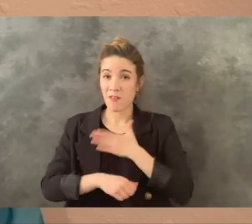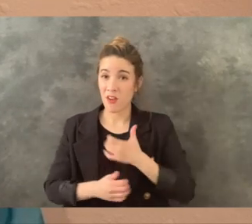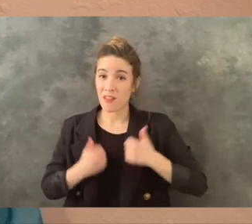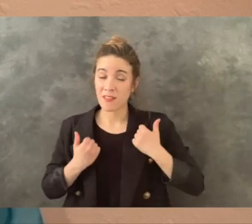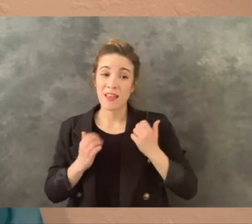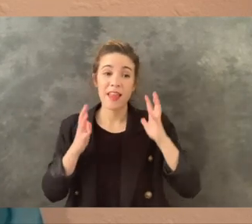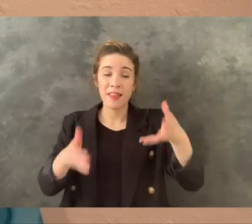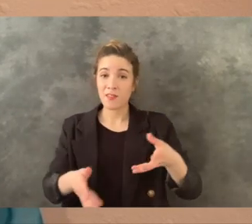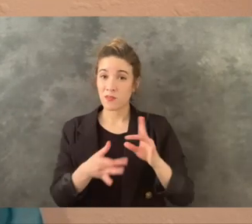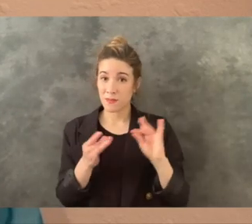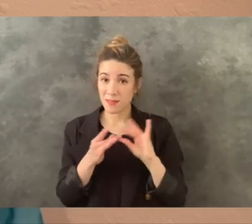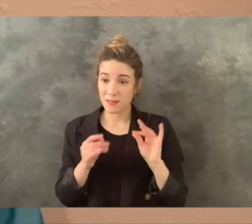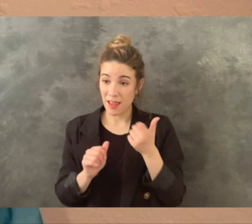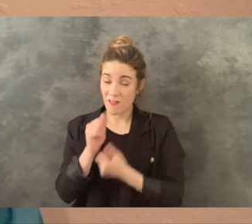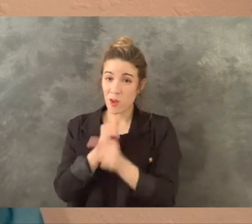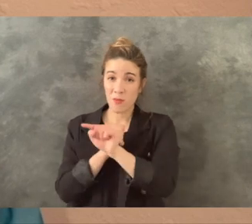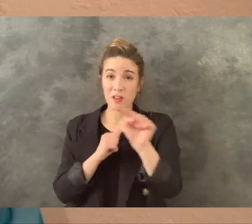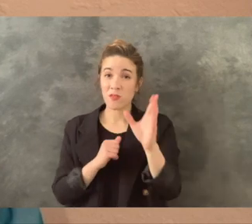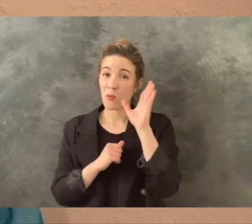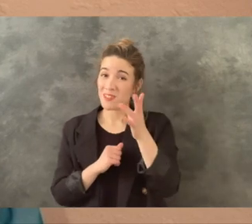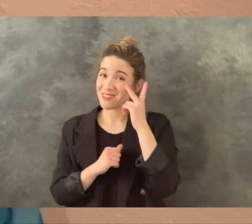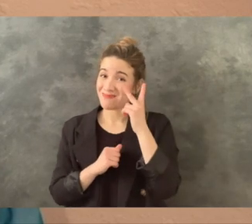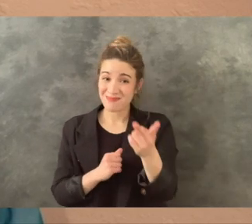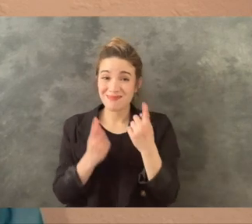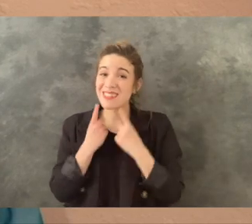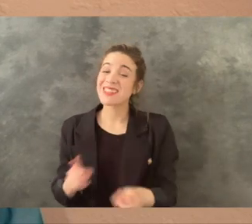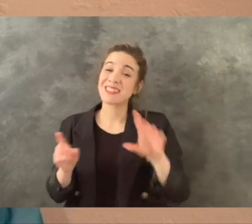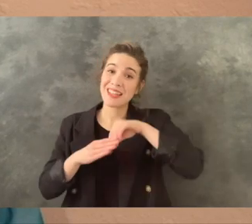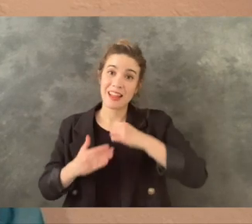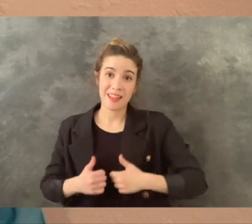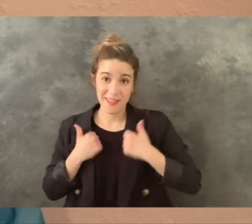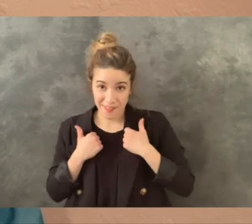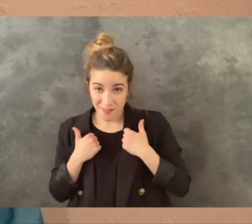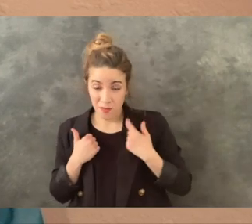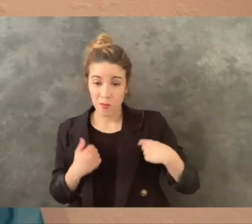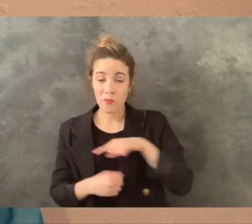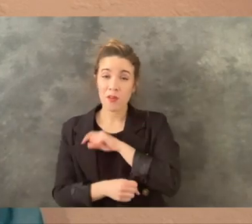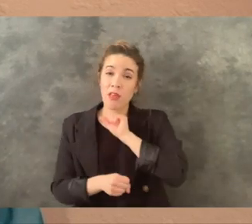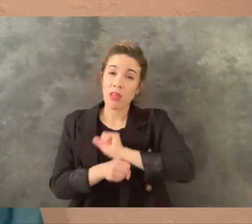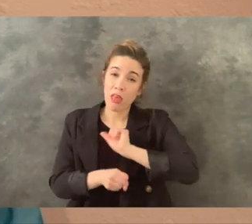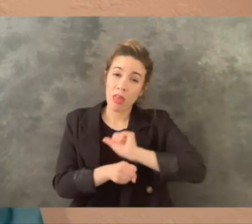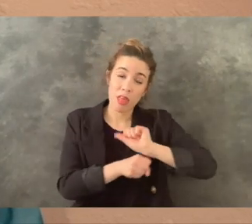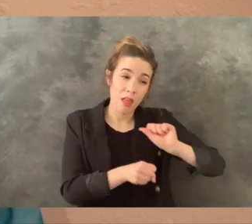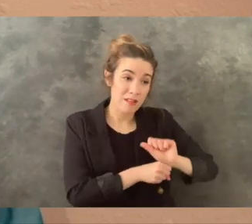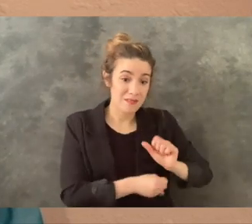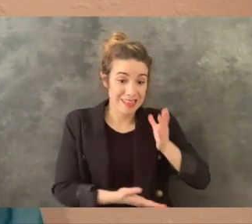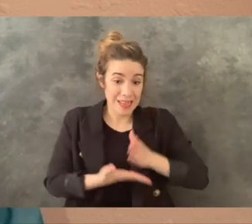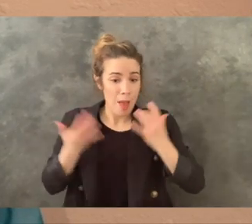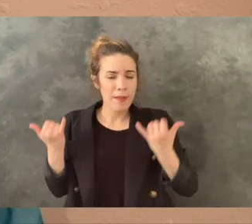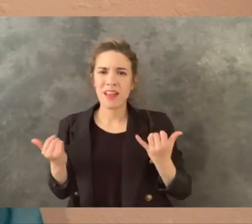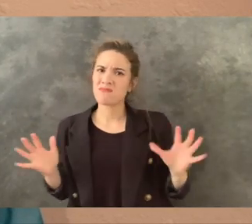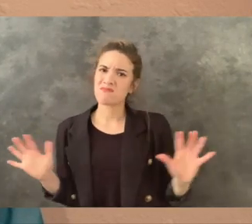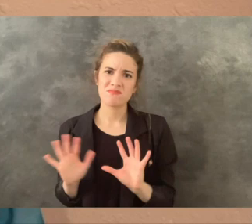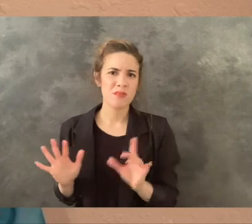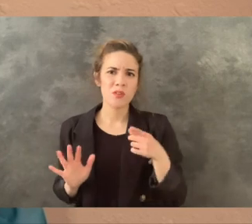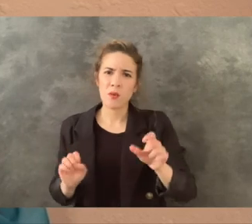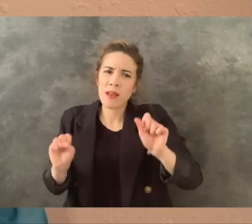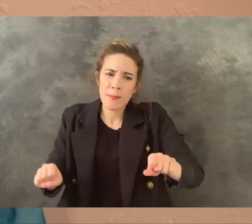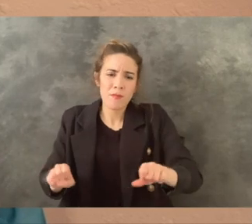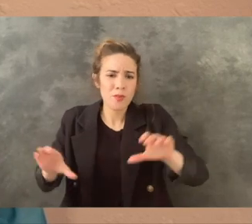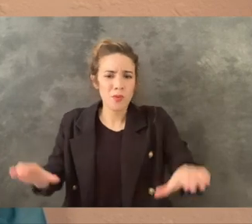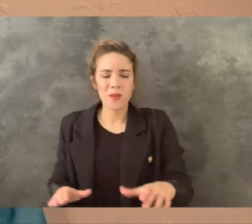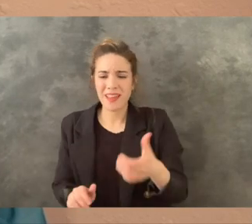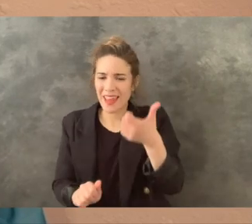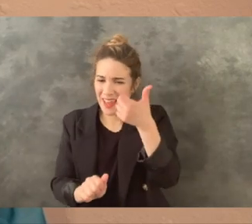I leave you this message. Each and every one of you is going to succeed in life. We have put in the hard work and effort, and we are not going to stop now. You